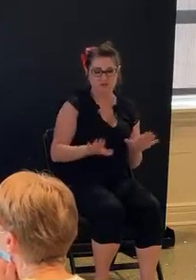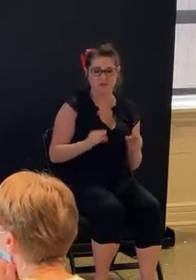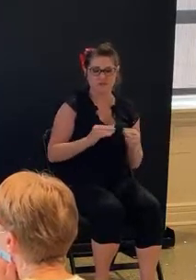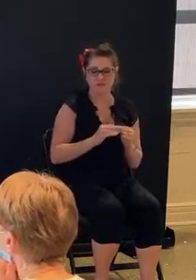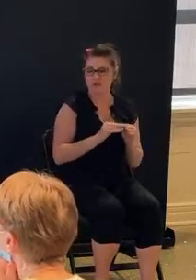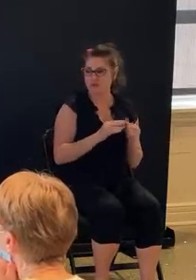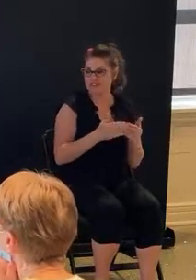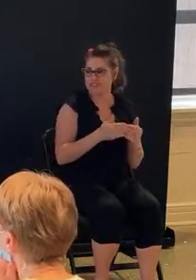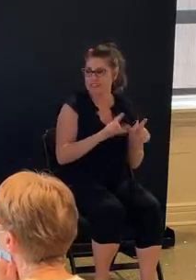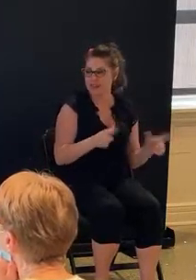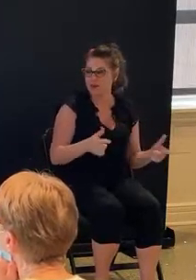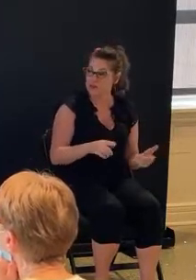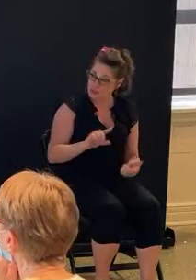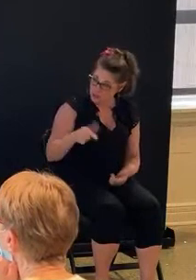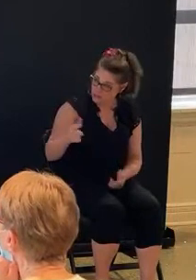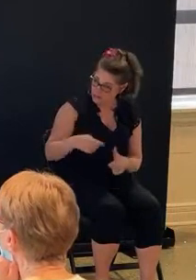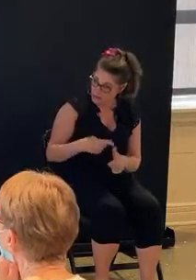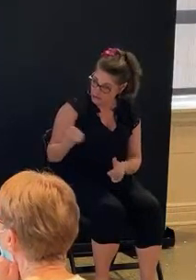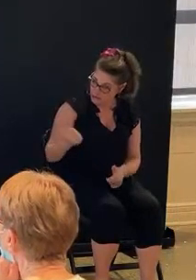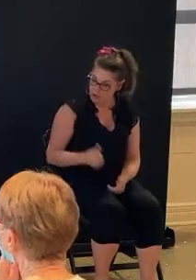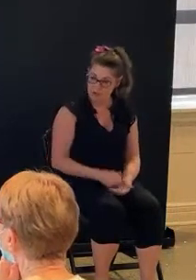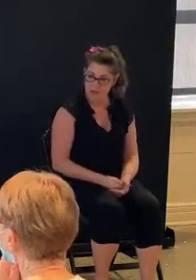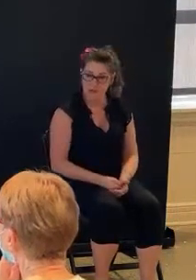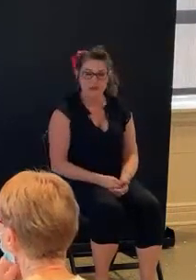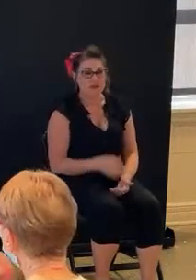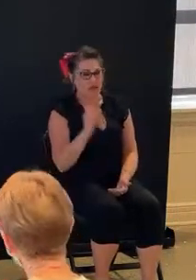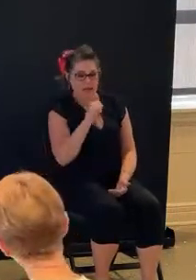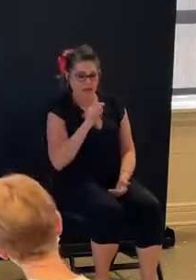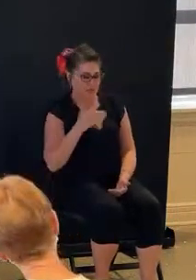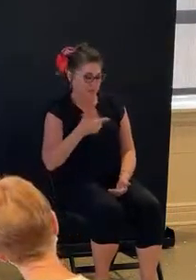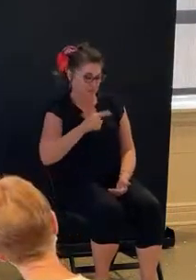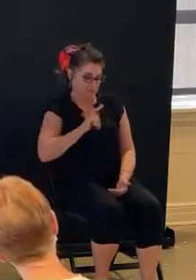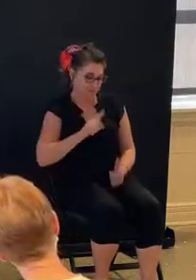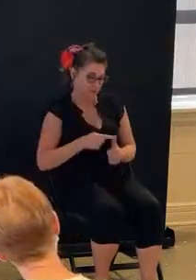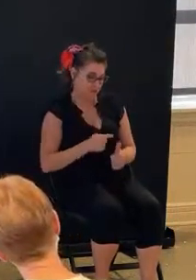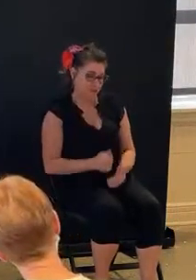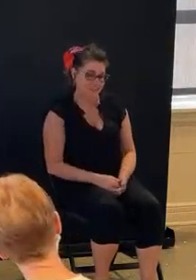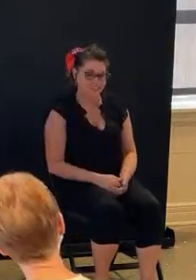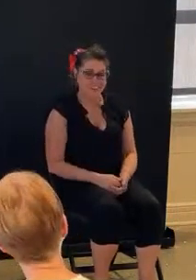Yeah, Eric, do you want to go first? Okay, I guess I'll go first.